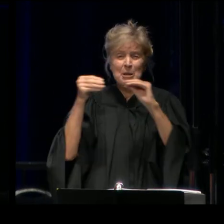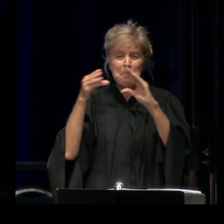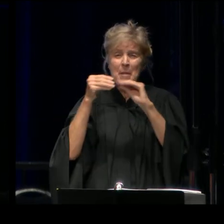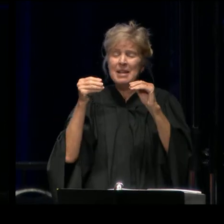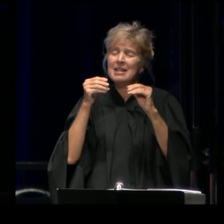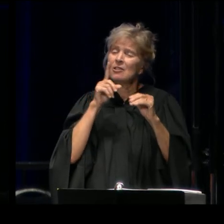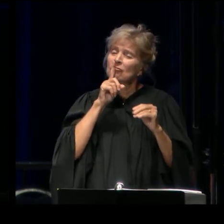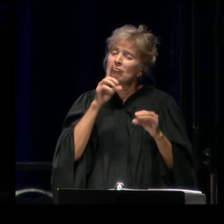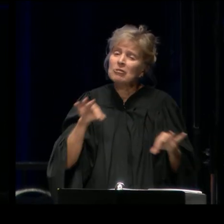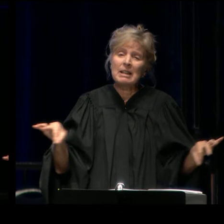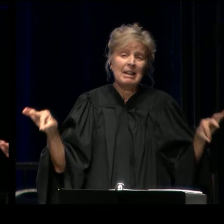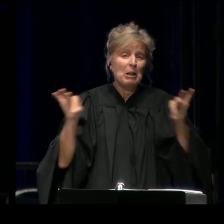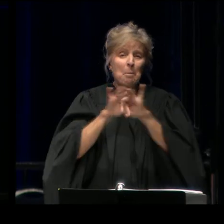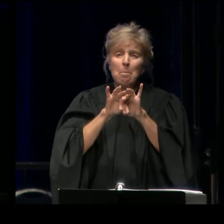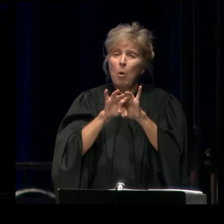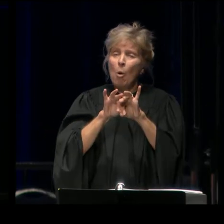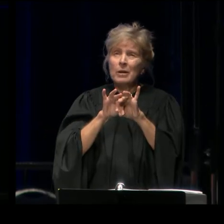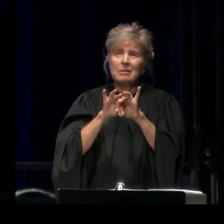resonant.